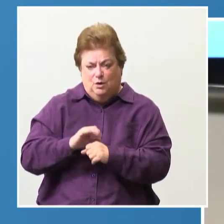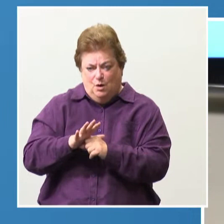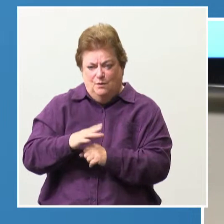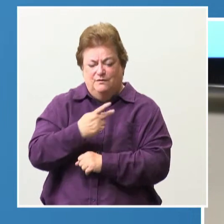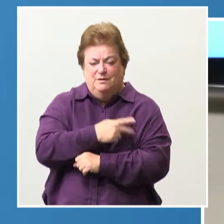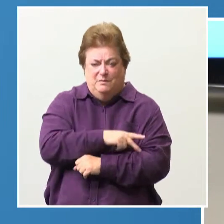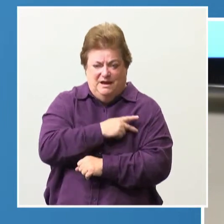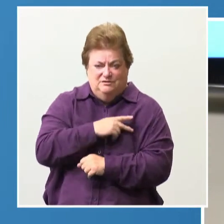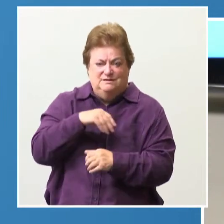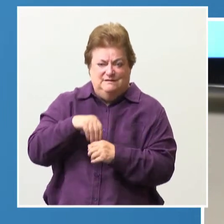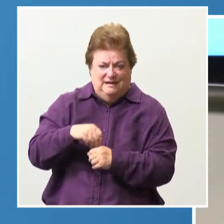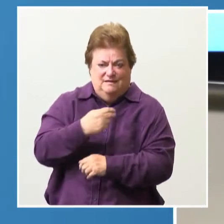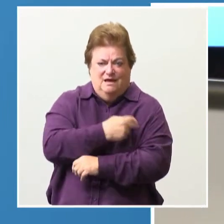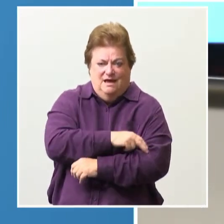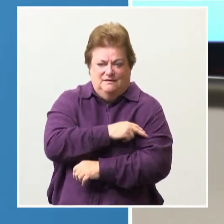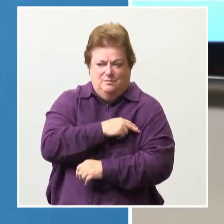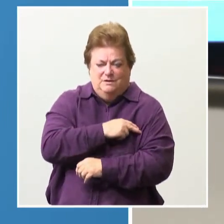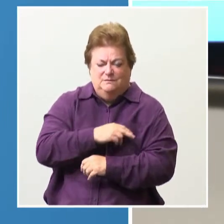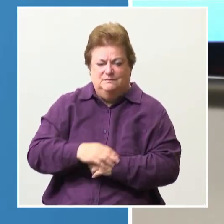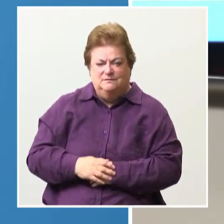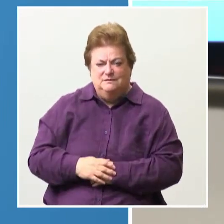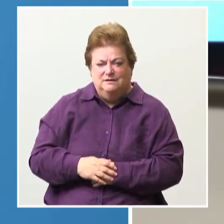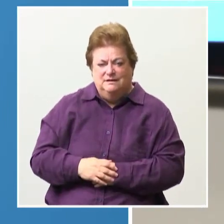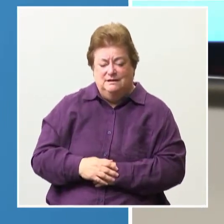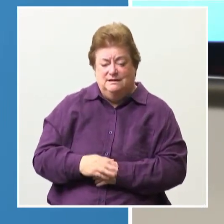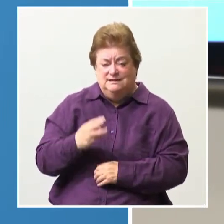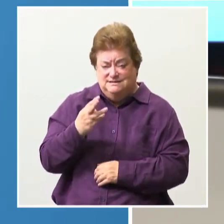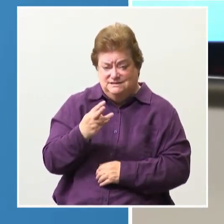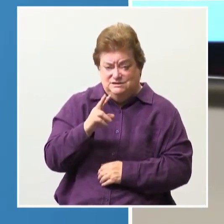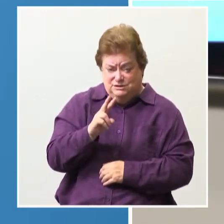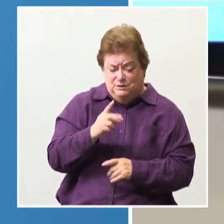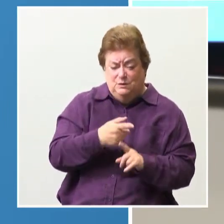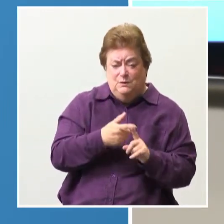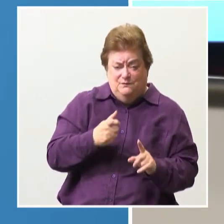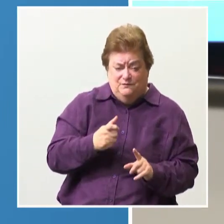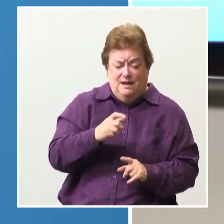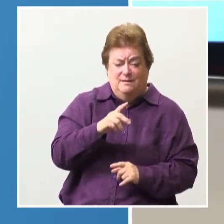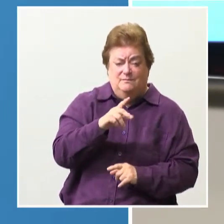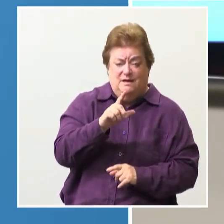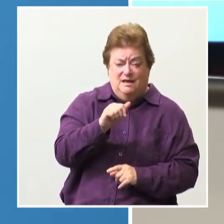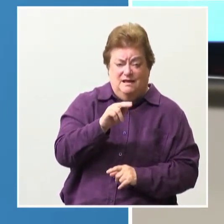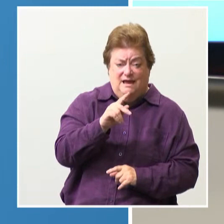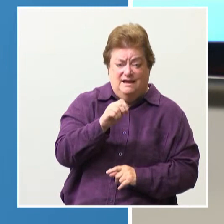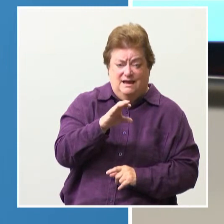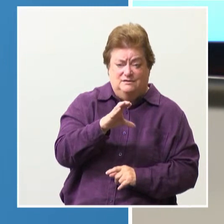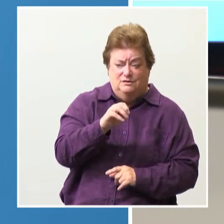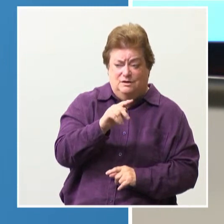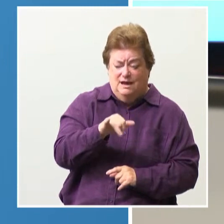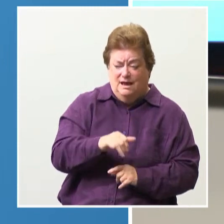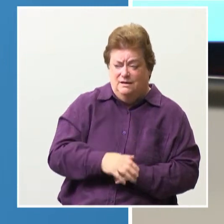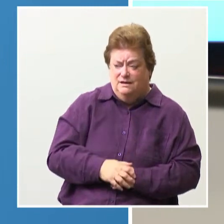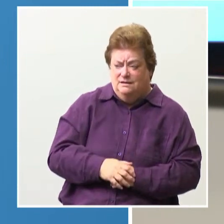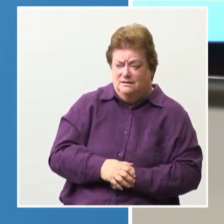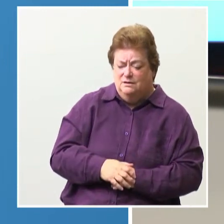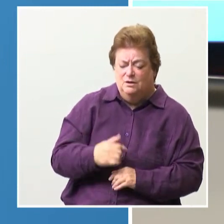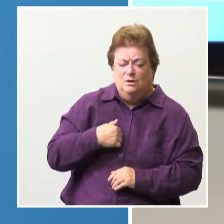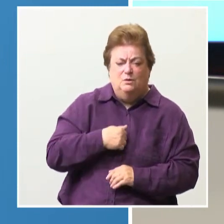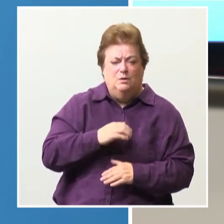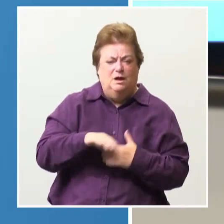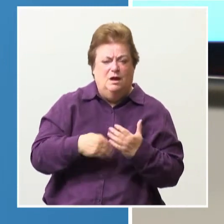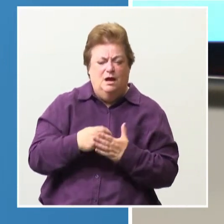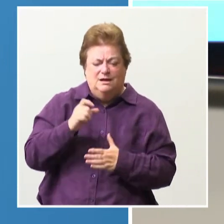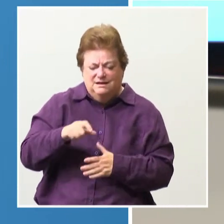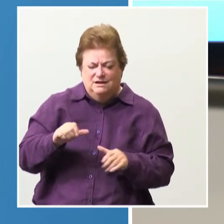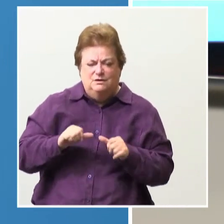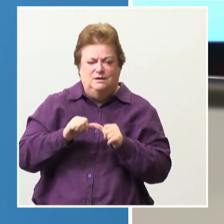patients hospitalized. 62 of those patients are from Lancaster County. We all need to continue to do